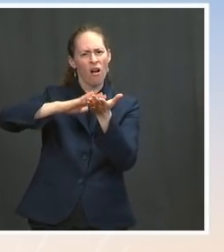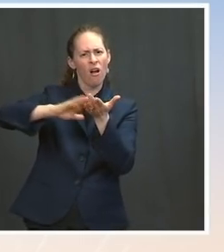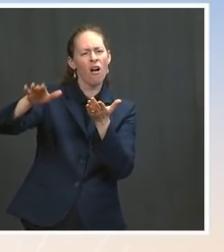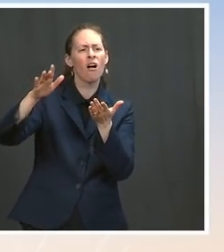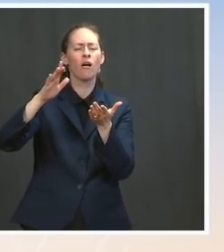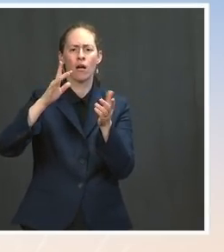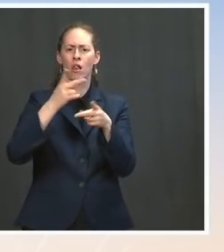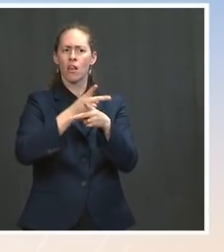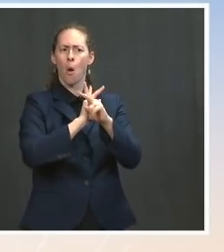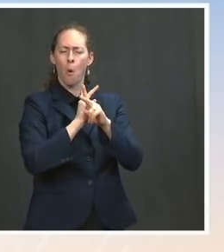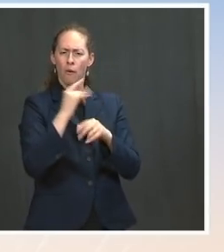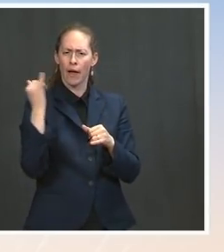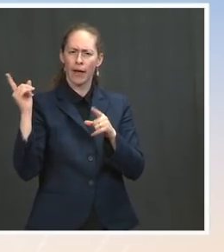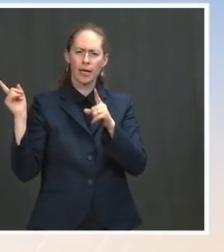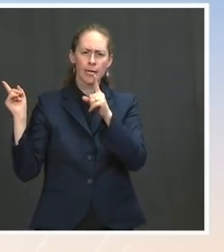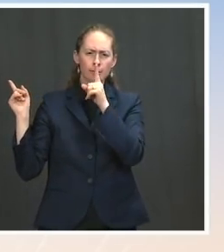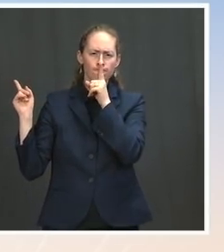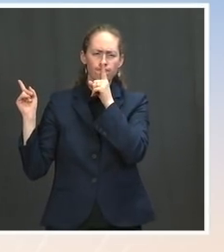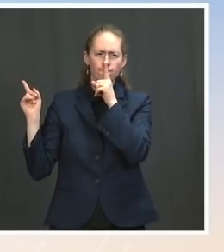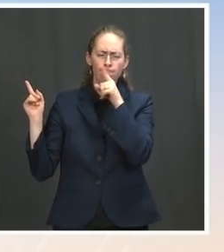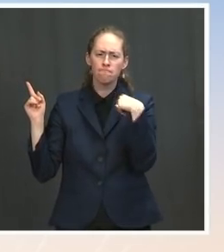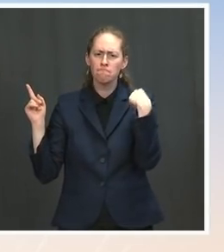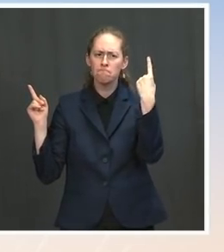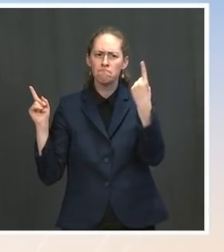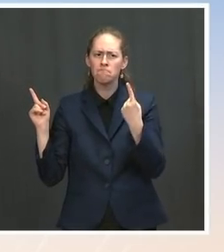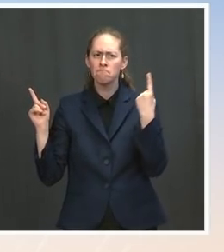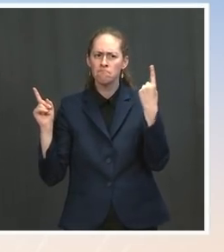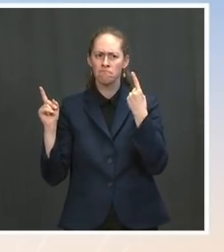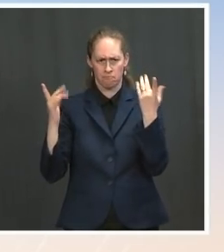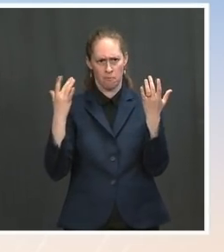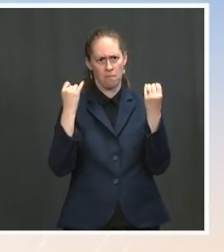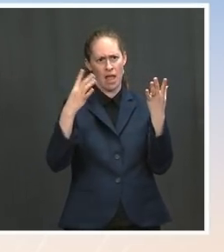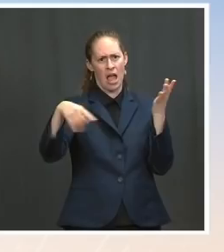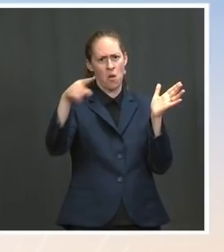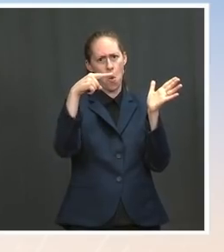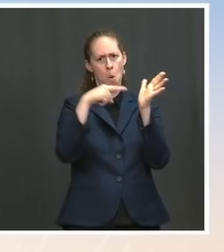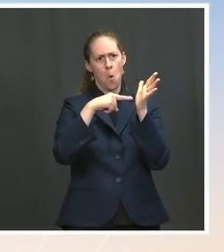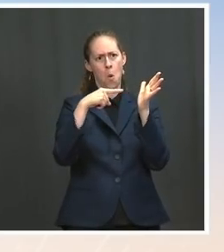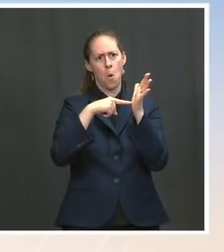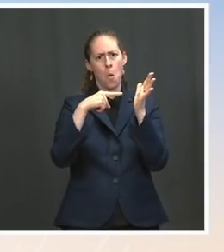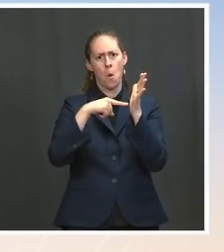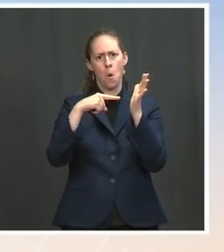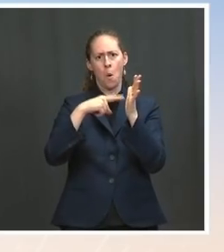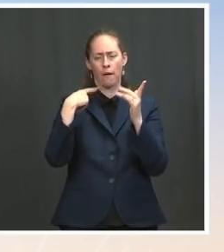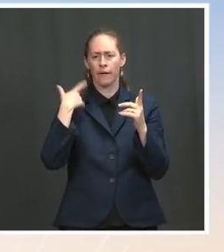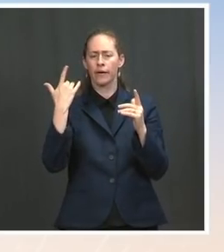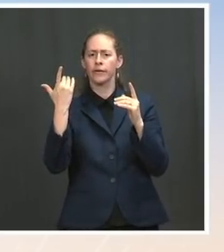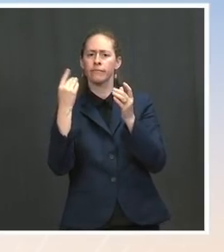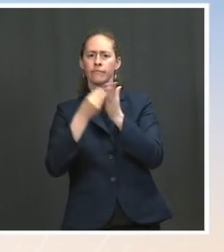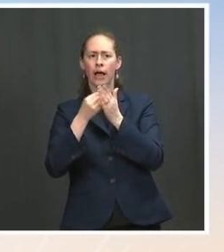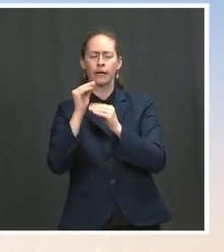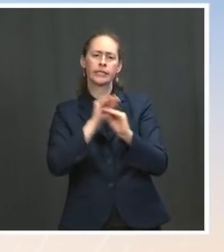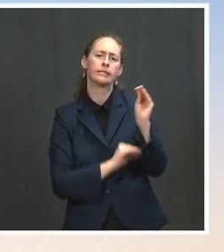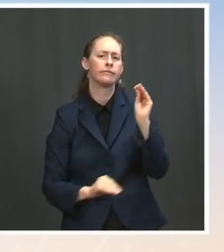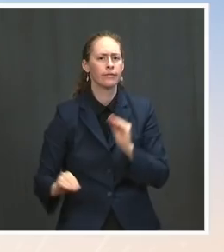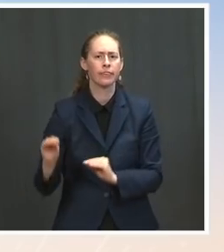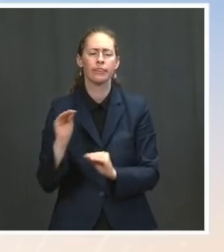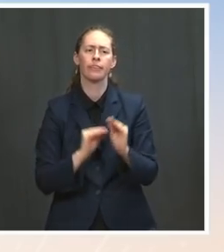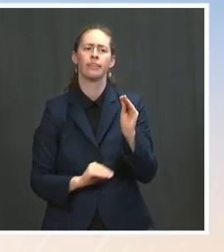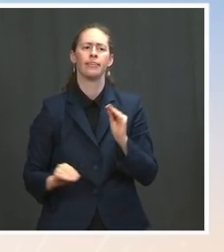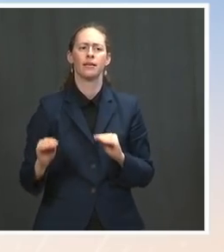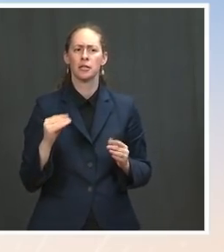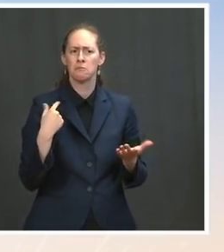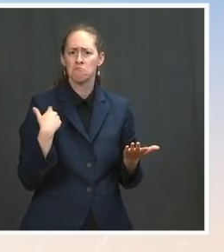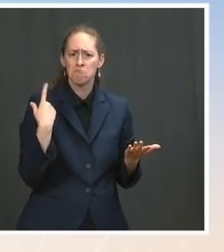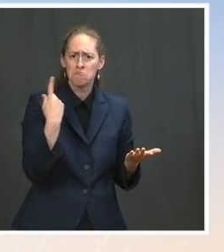economic inequality. So why didn't he include that? And where does the White House want to go on that issue?